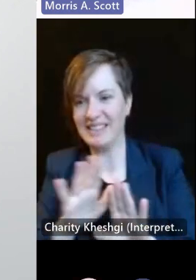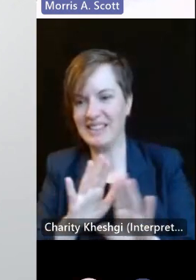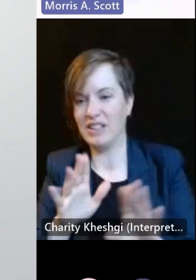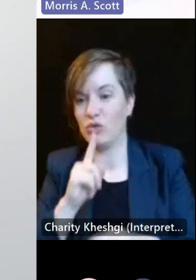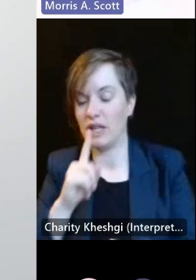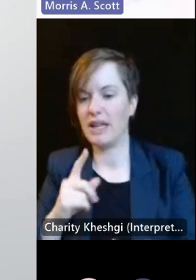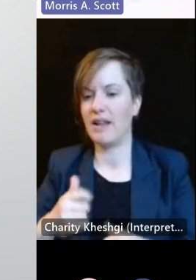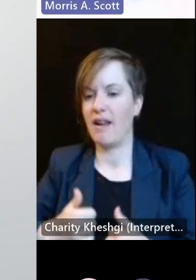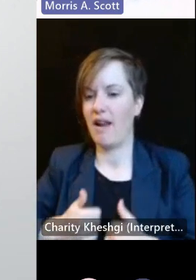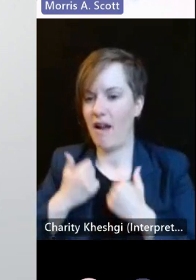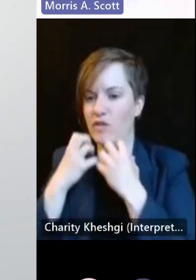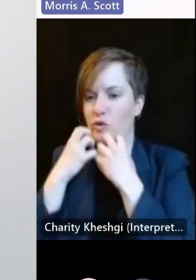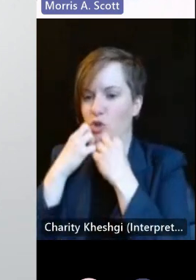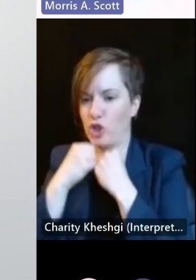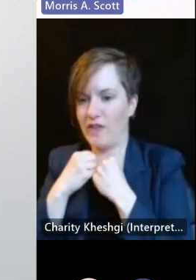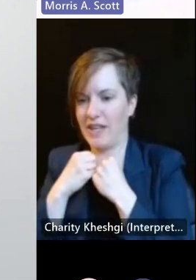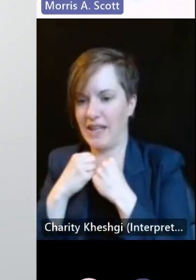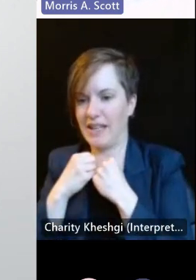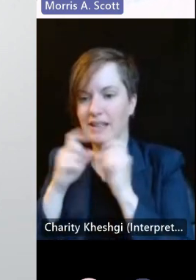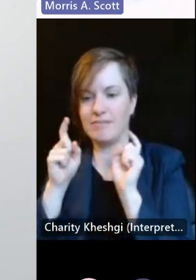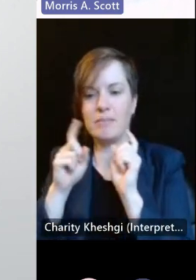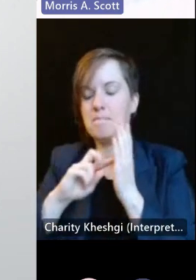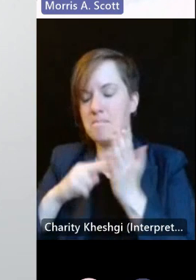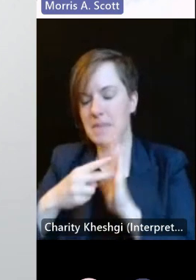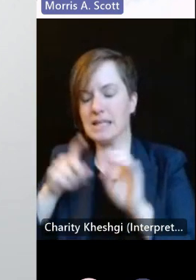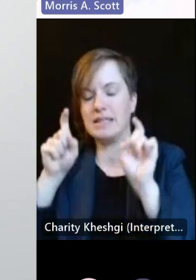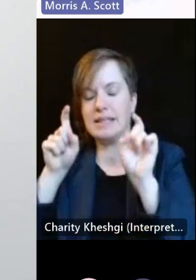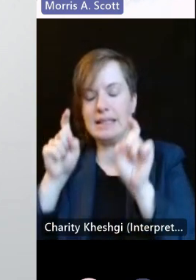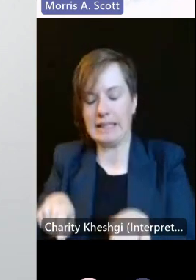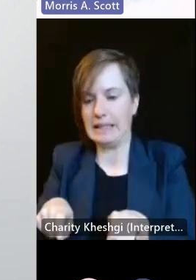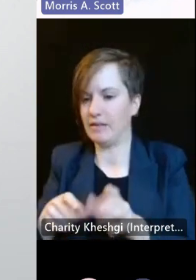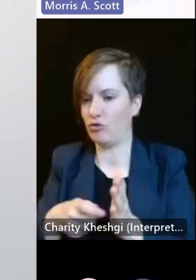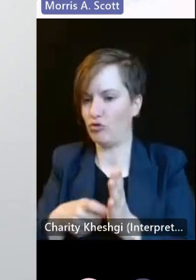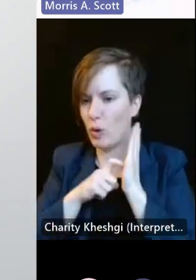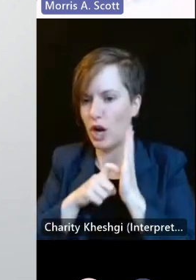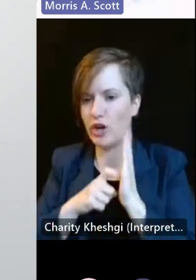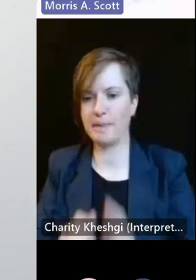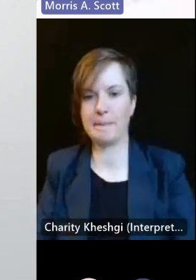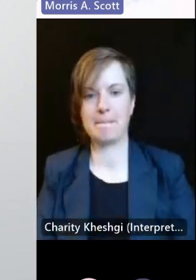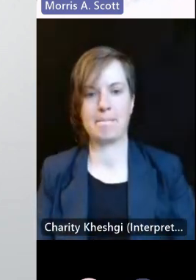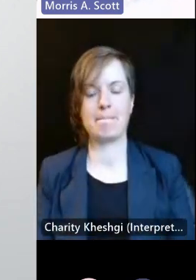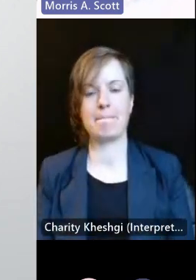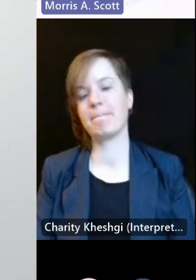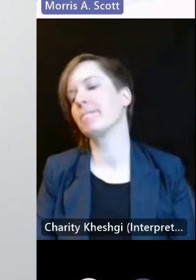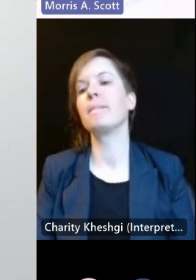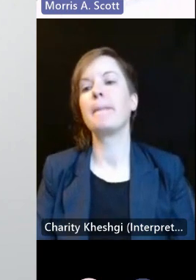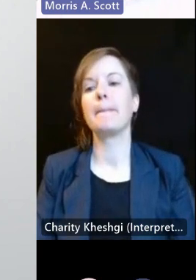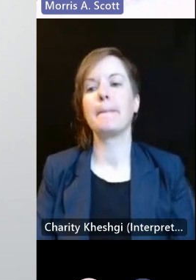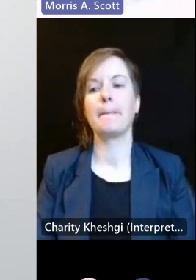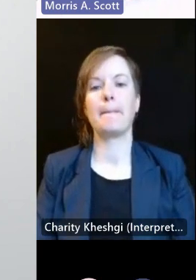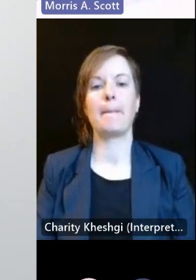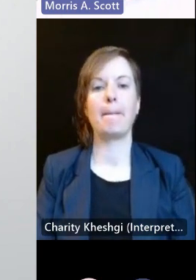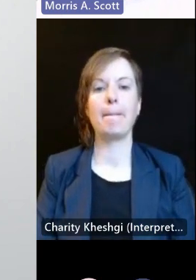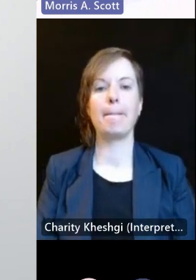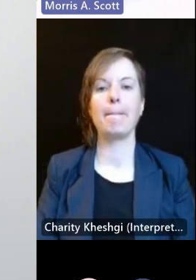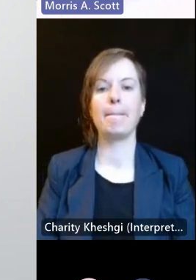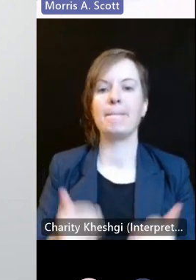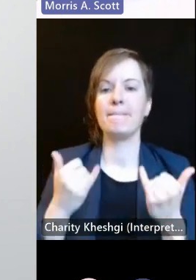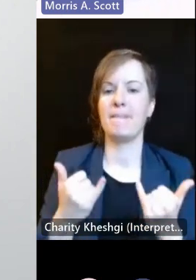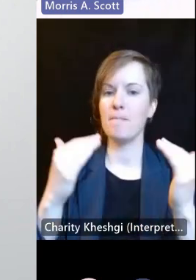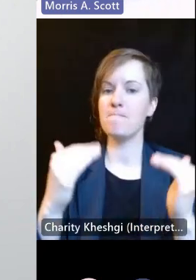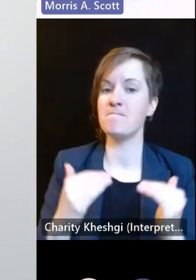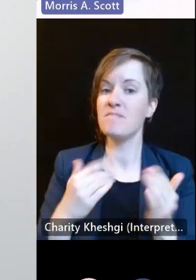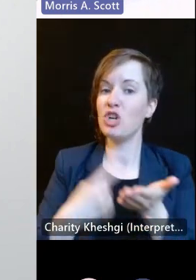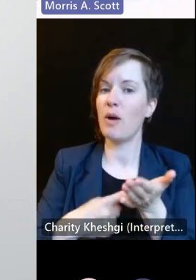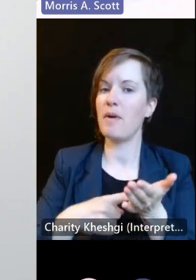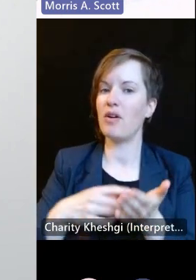So let's move to the next slide now, and let's talk about eligibility criteria, integrated settings.